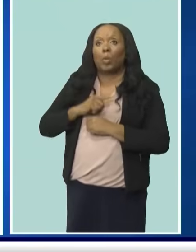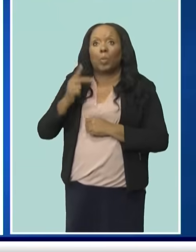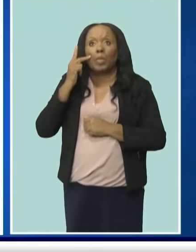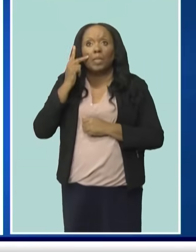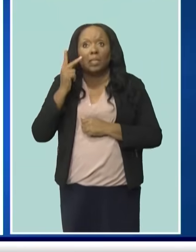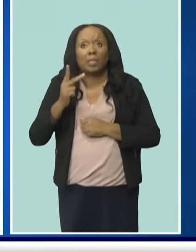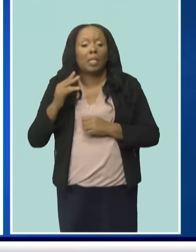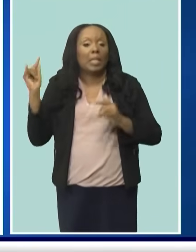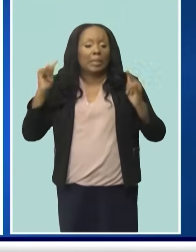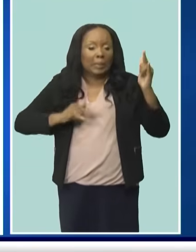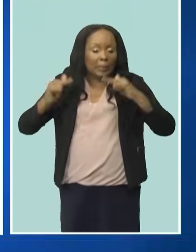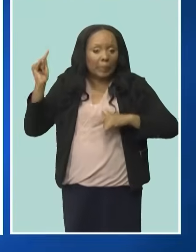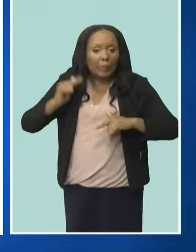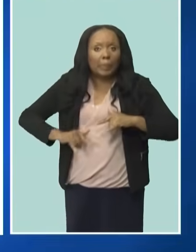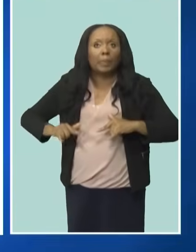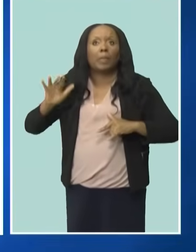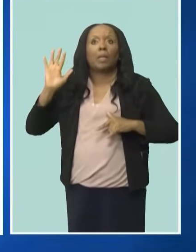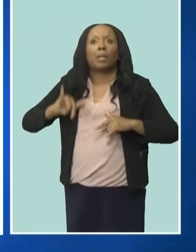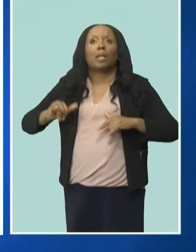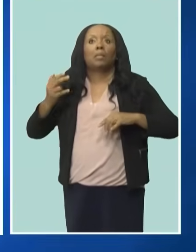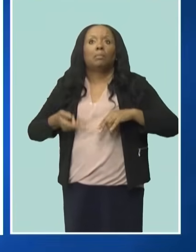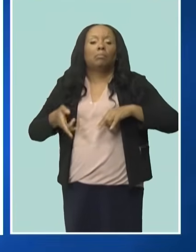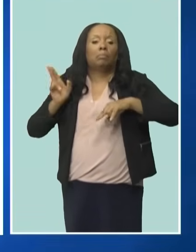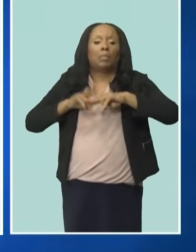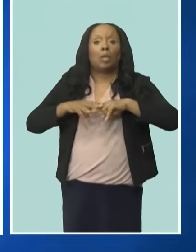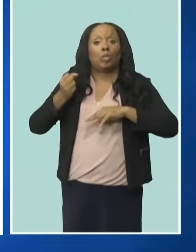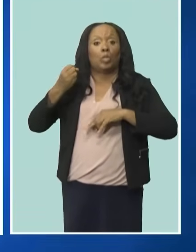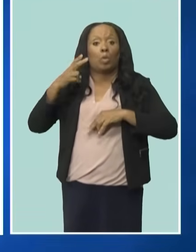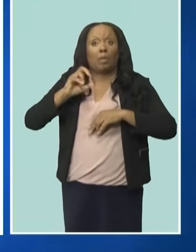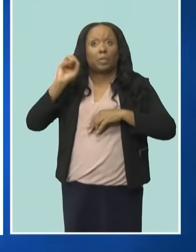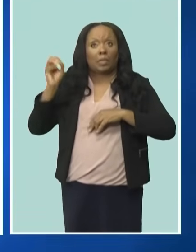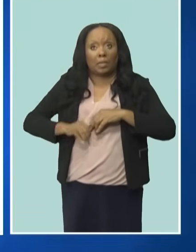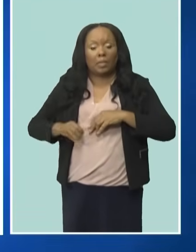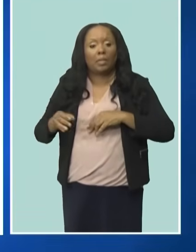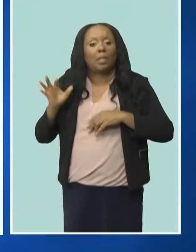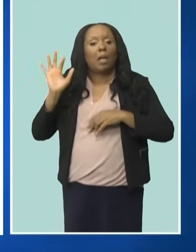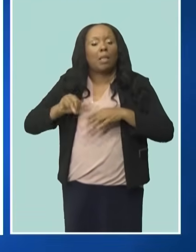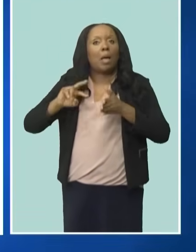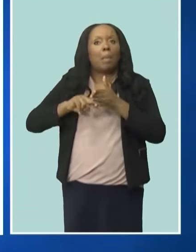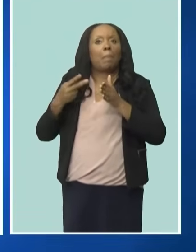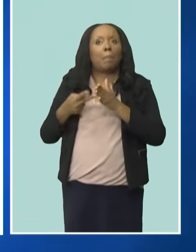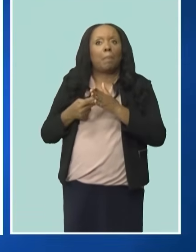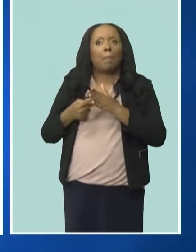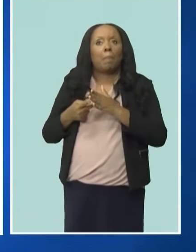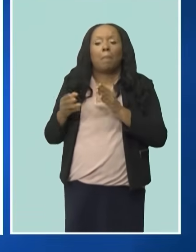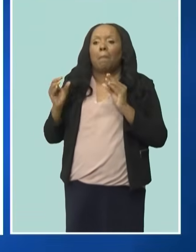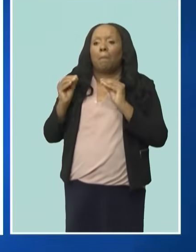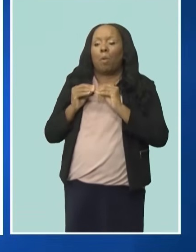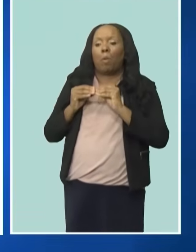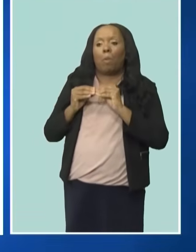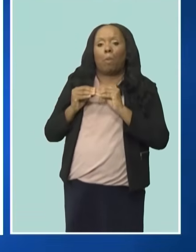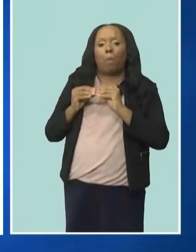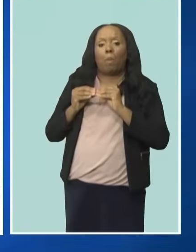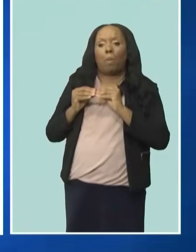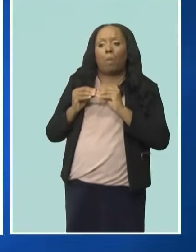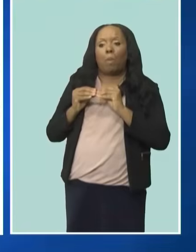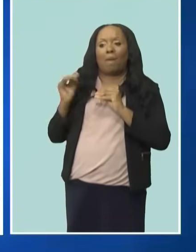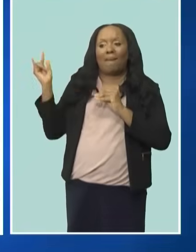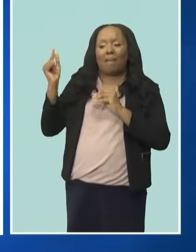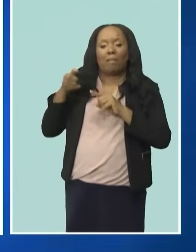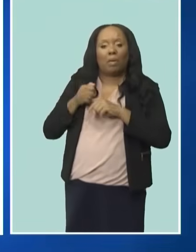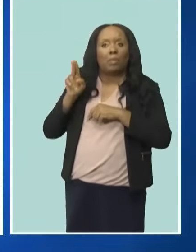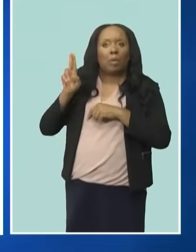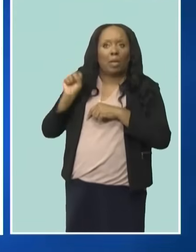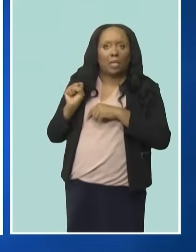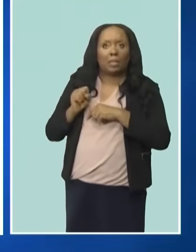market expanding by about 12%. And that reflected additional flights from our key markets